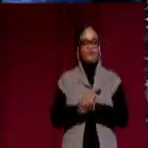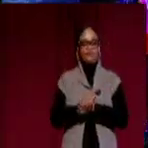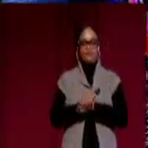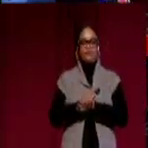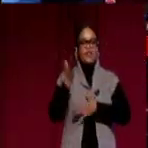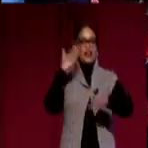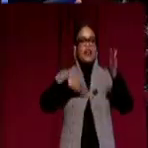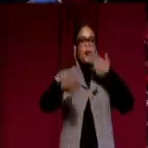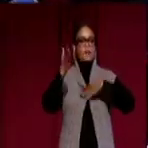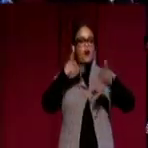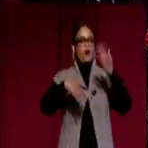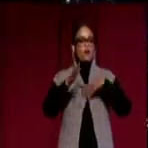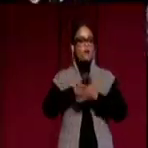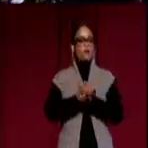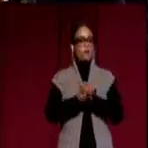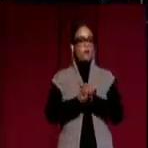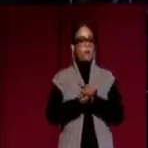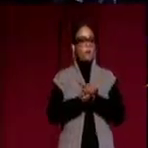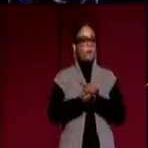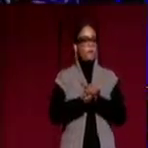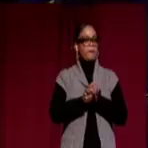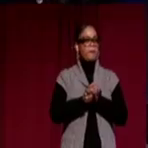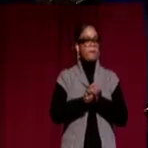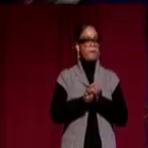hallelujah. Come on, Tim, just take it and go with it.